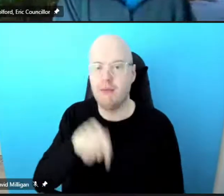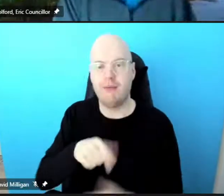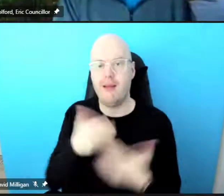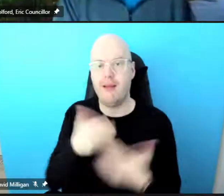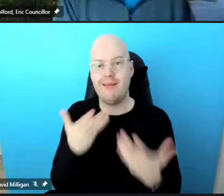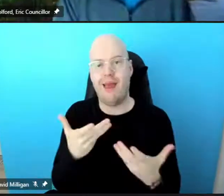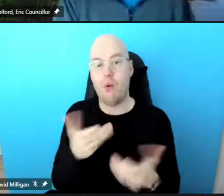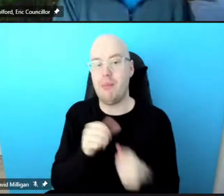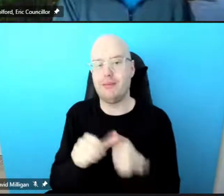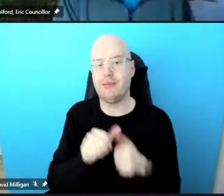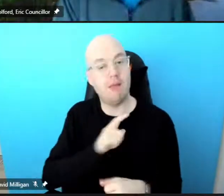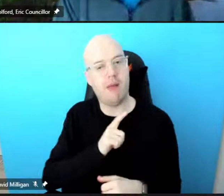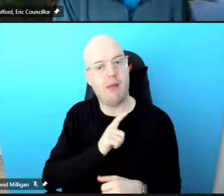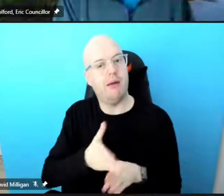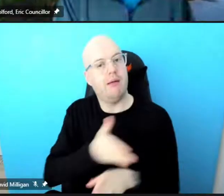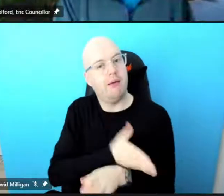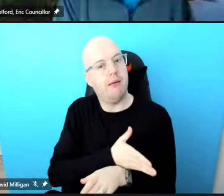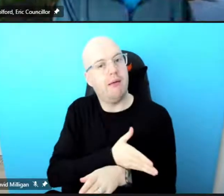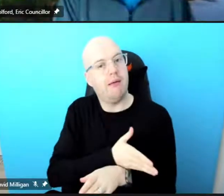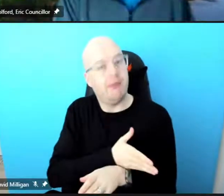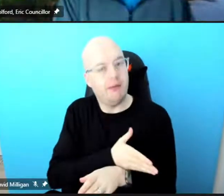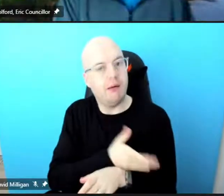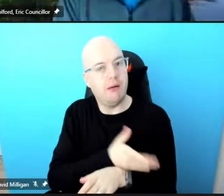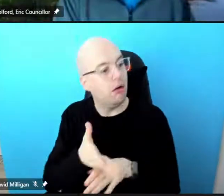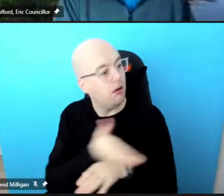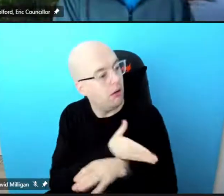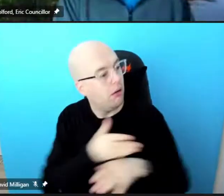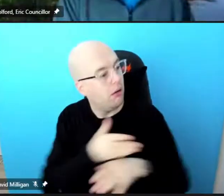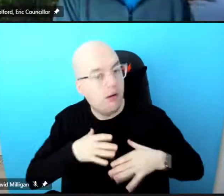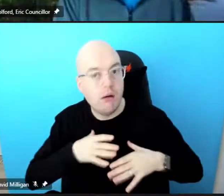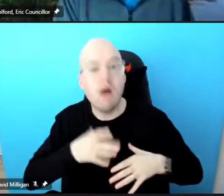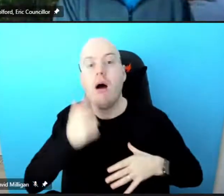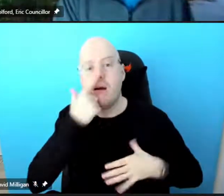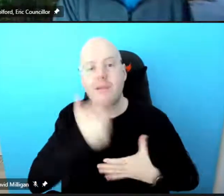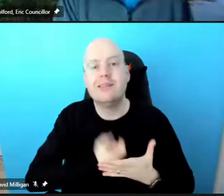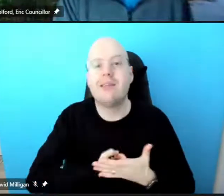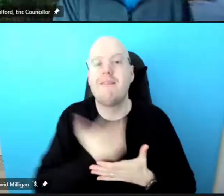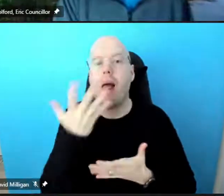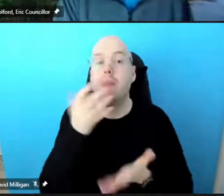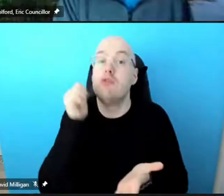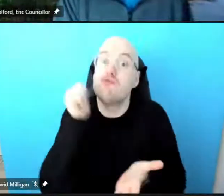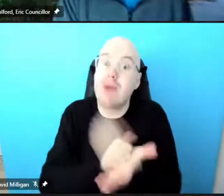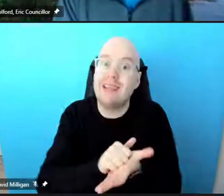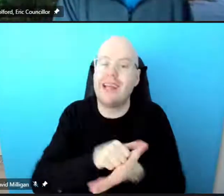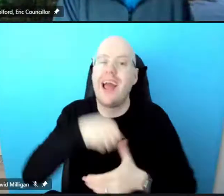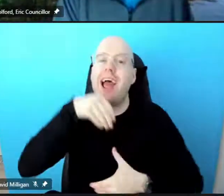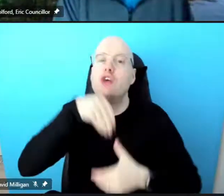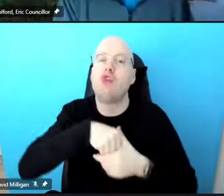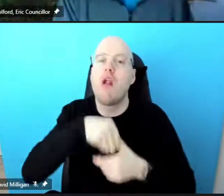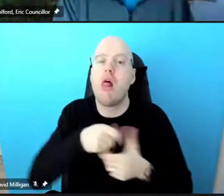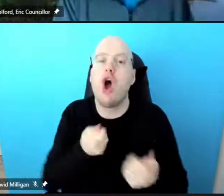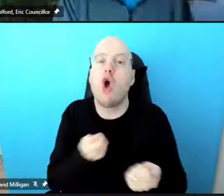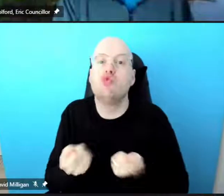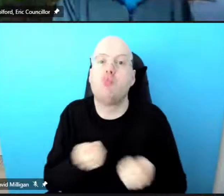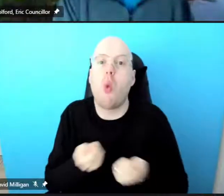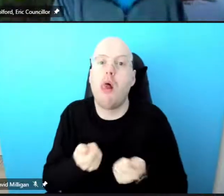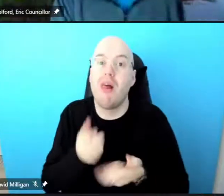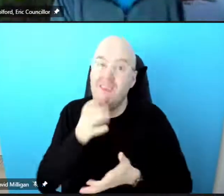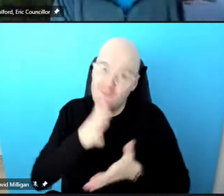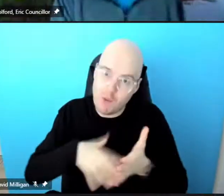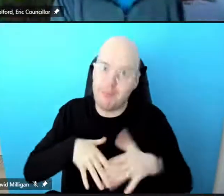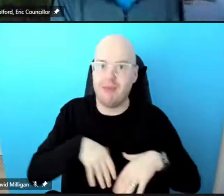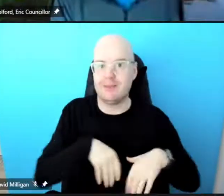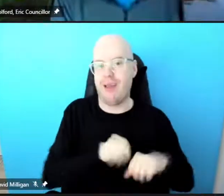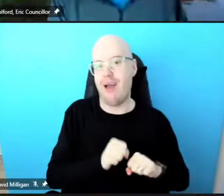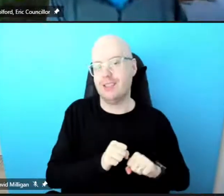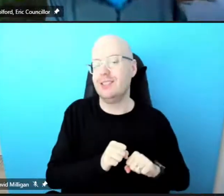the outset is that we can help to develop the right internal audit, the right internal controls from the outset. We can